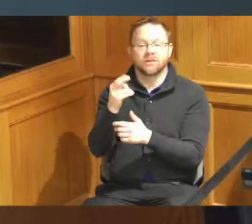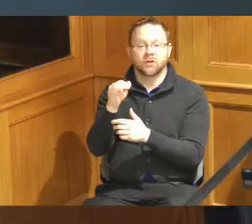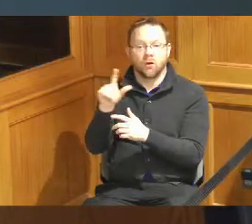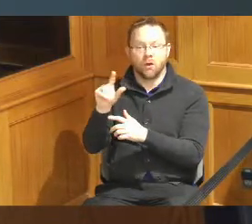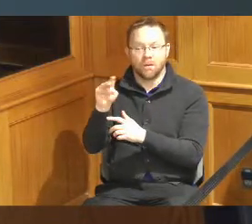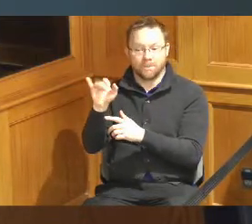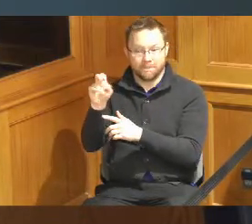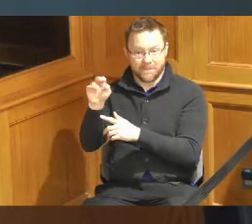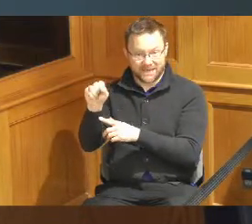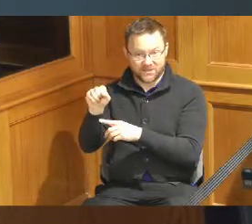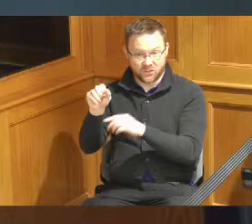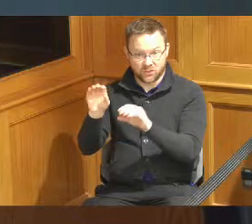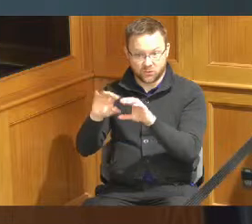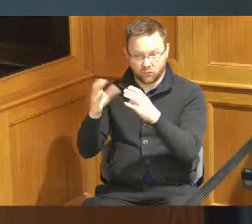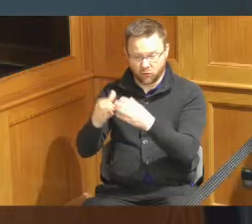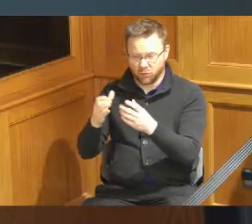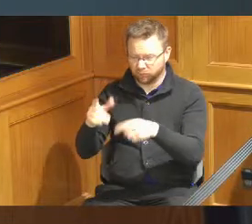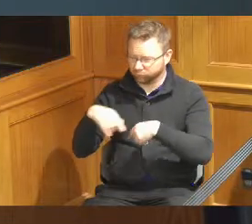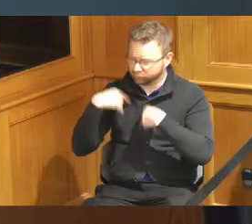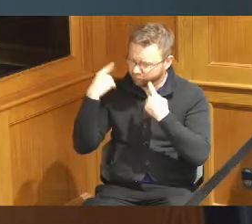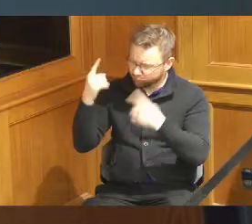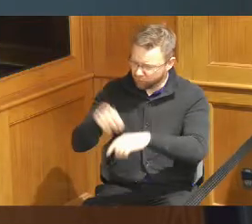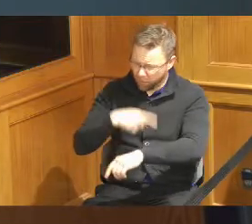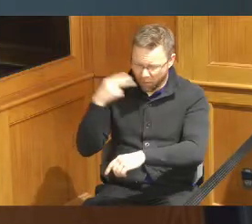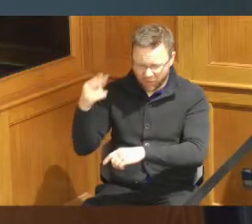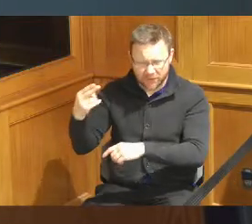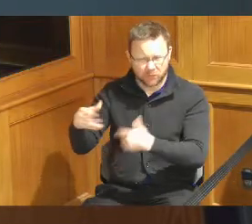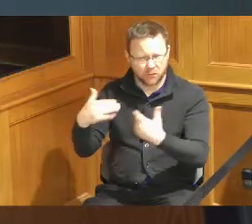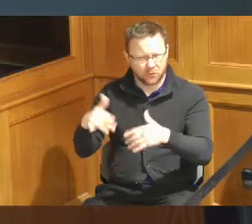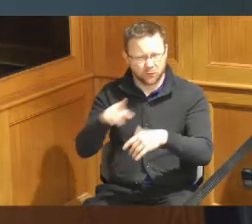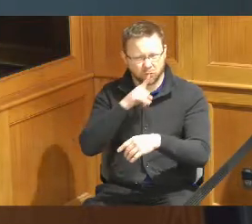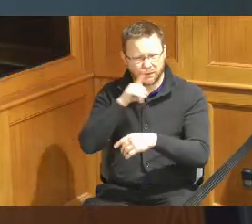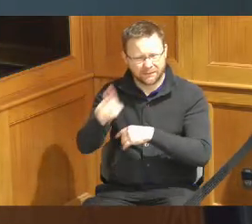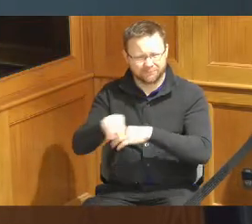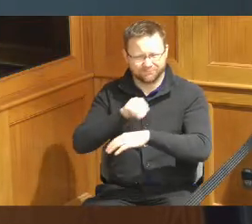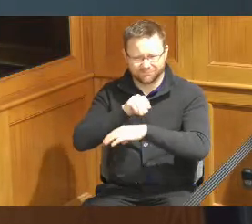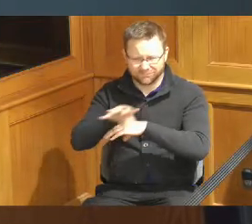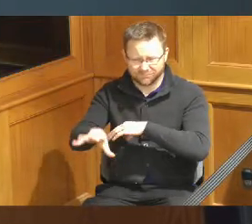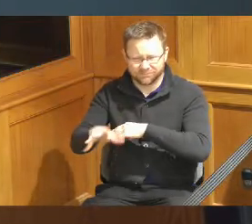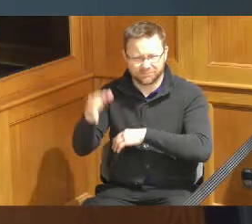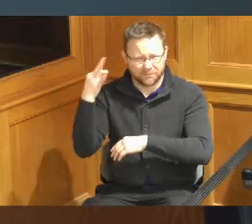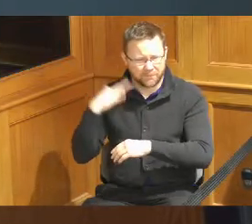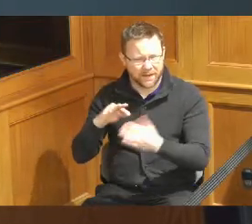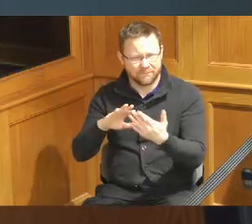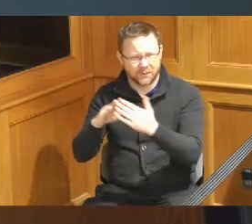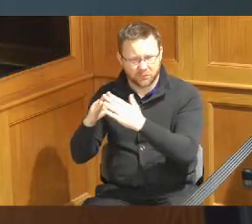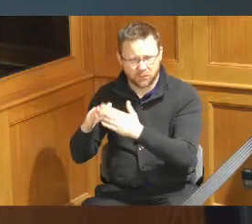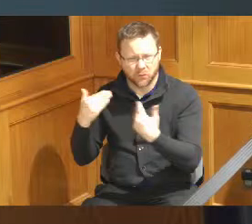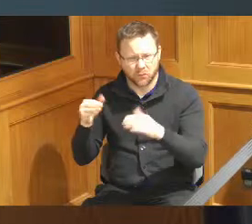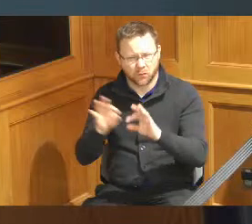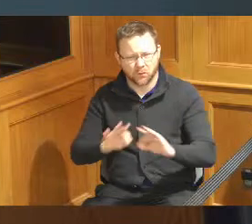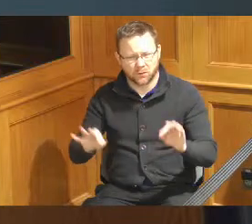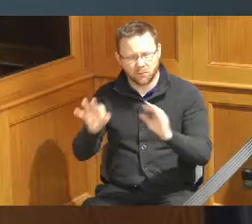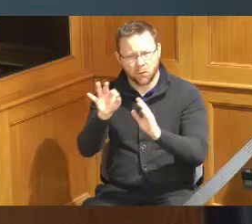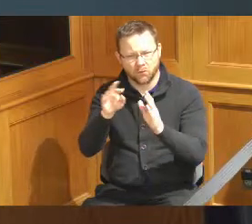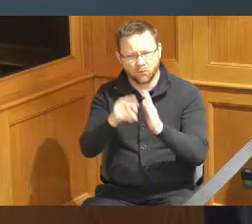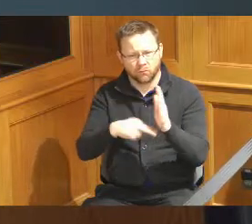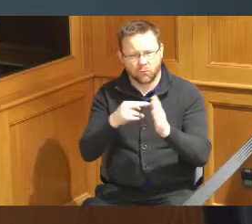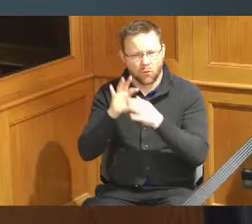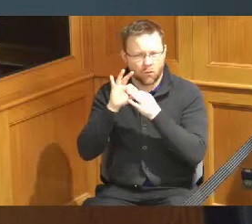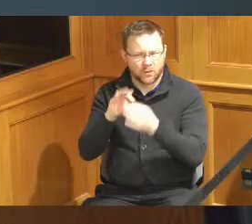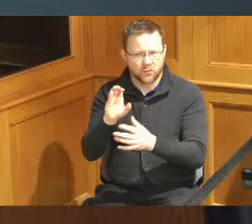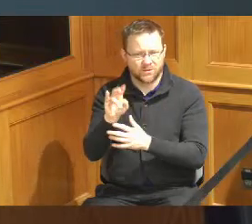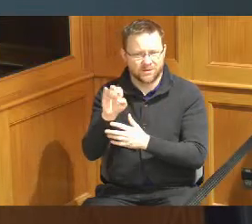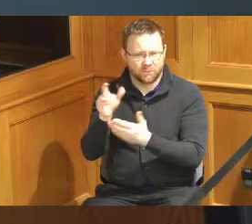around forever and has been doing so much in the community and made a major role in civil rights.